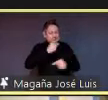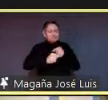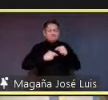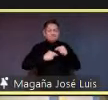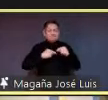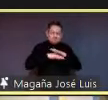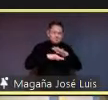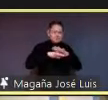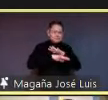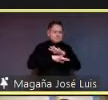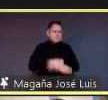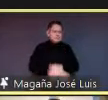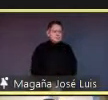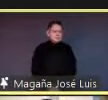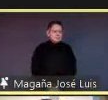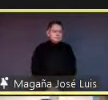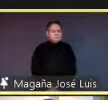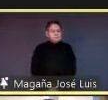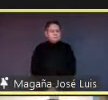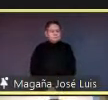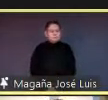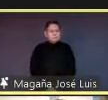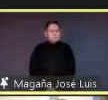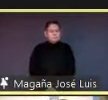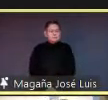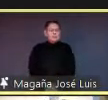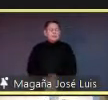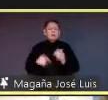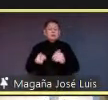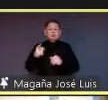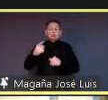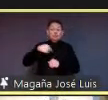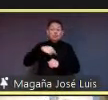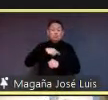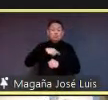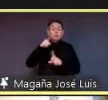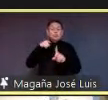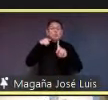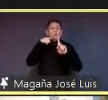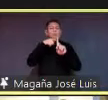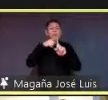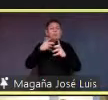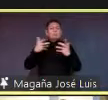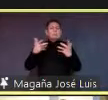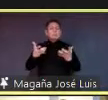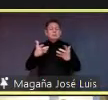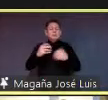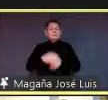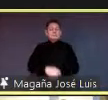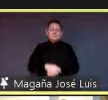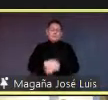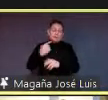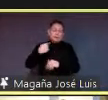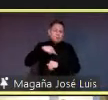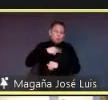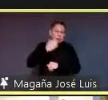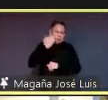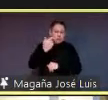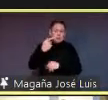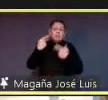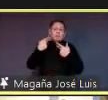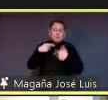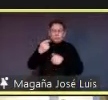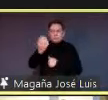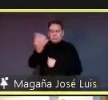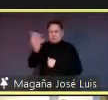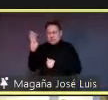change, but we are along this road. What is the purpose of this kind of training? Well, we need to assure